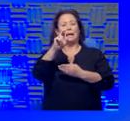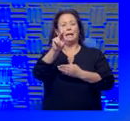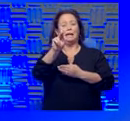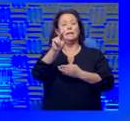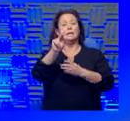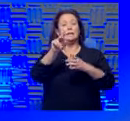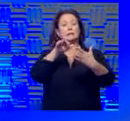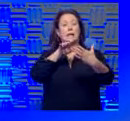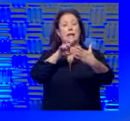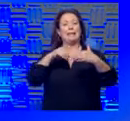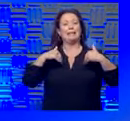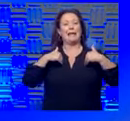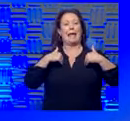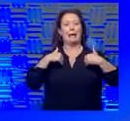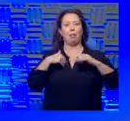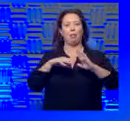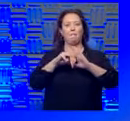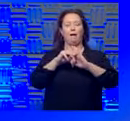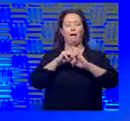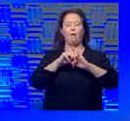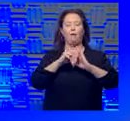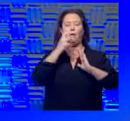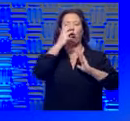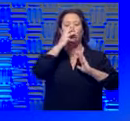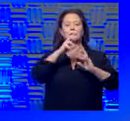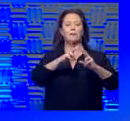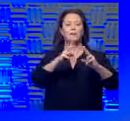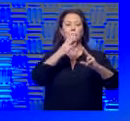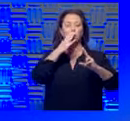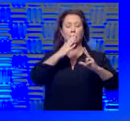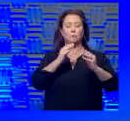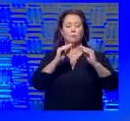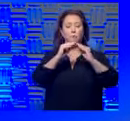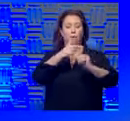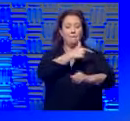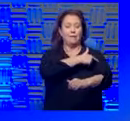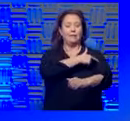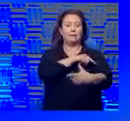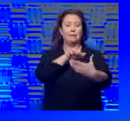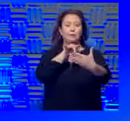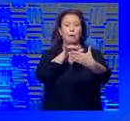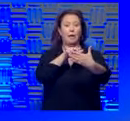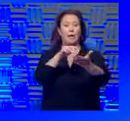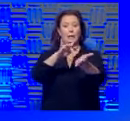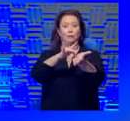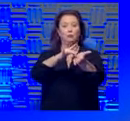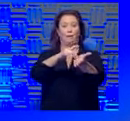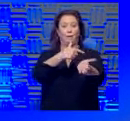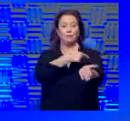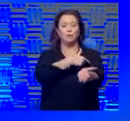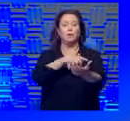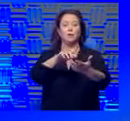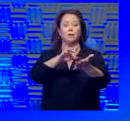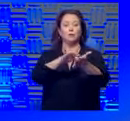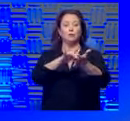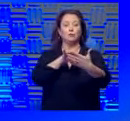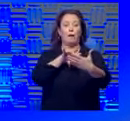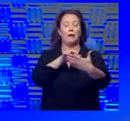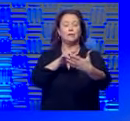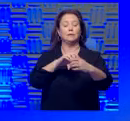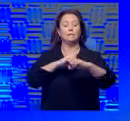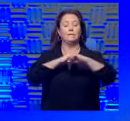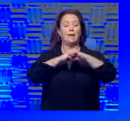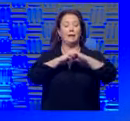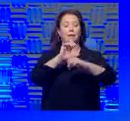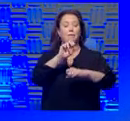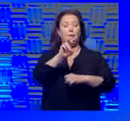the animal model now, which is very good as we go through more vaccine and drug trials to fight COVID. We can use